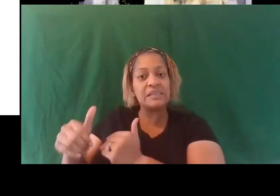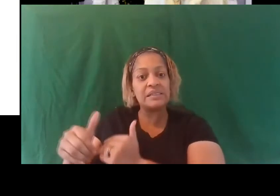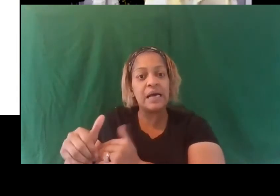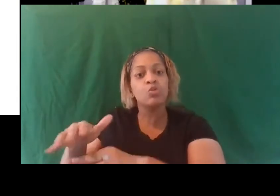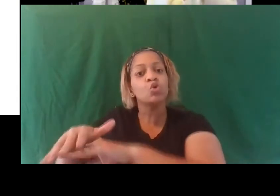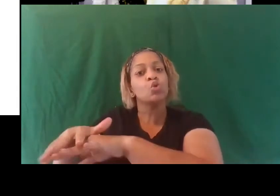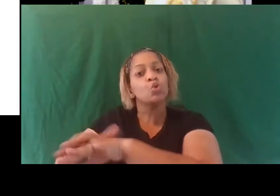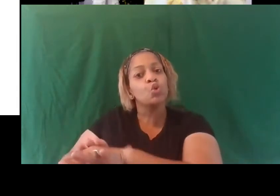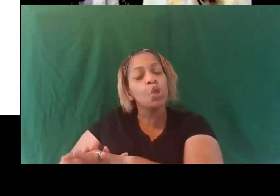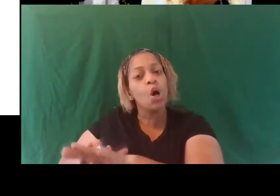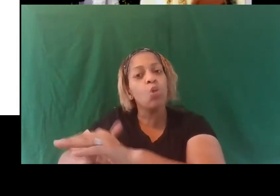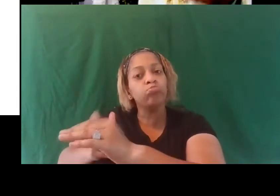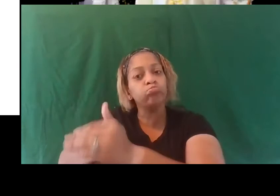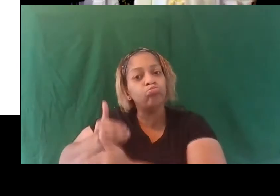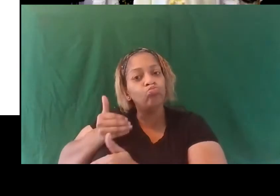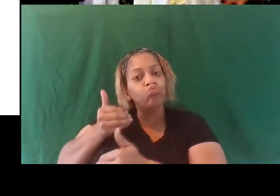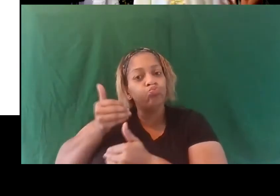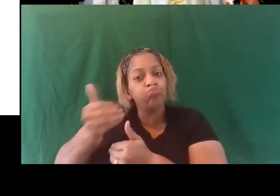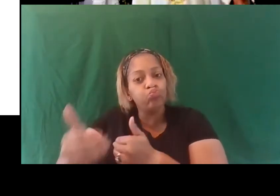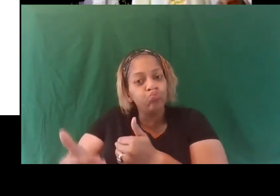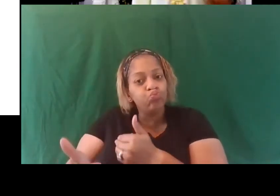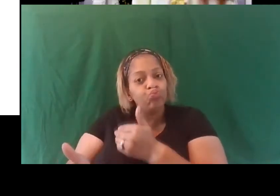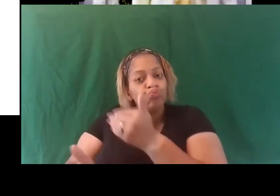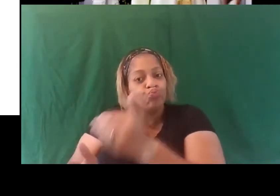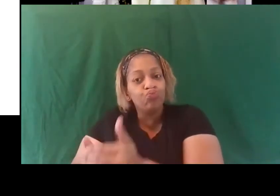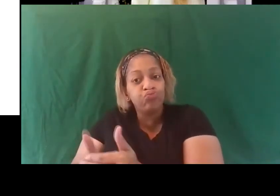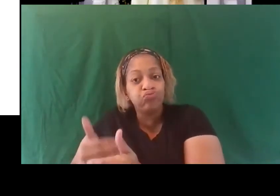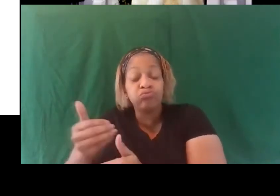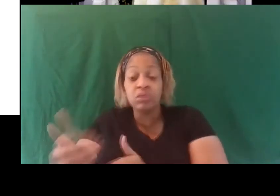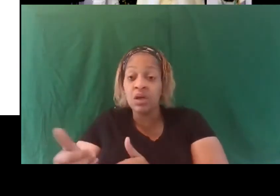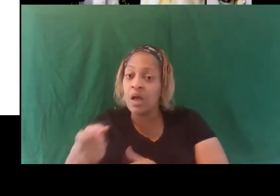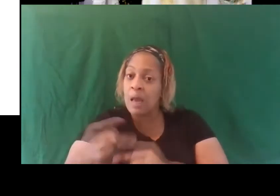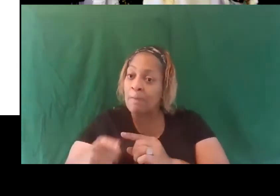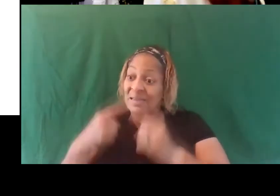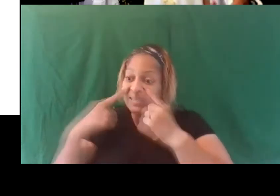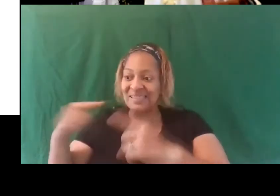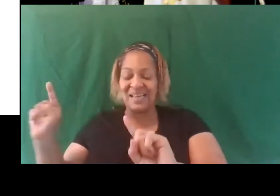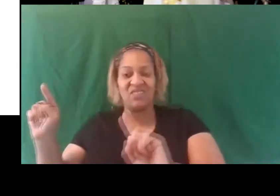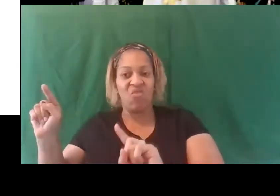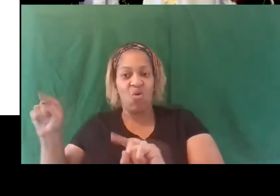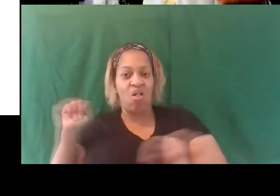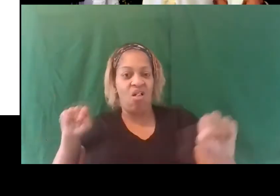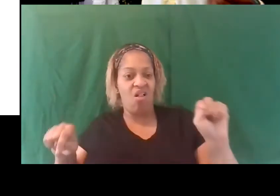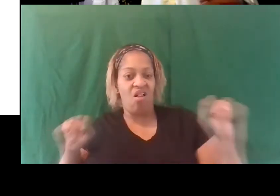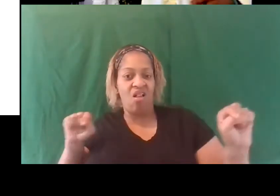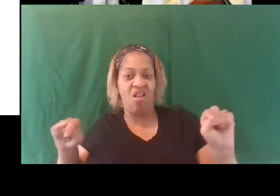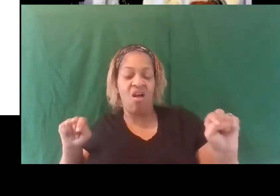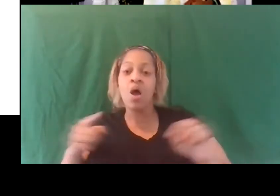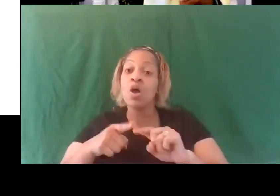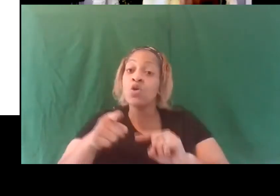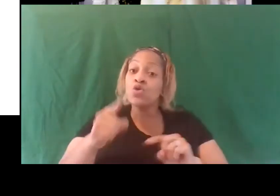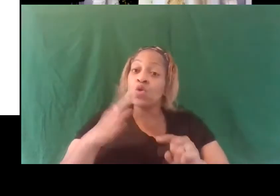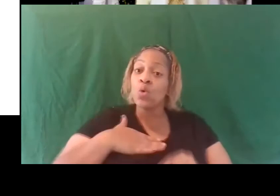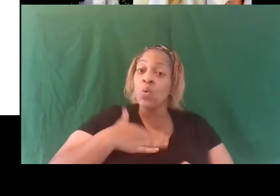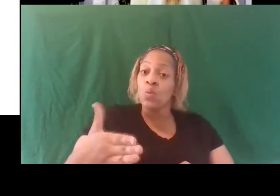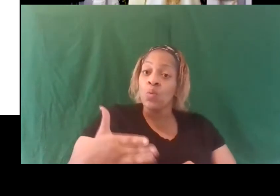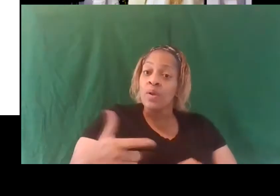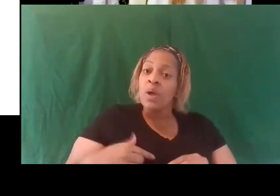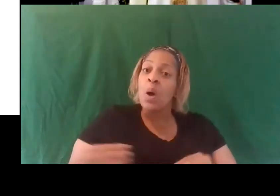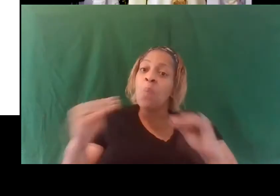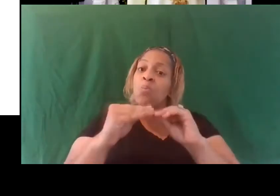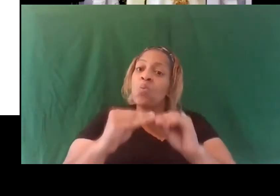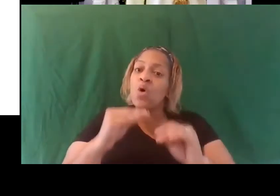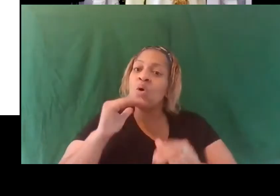willing to traverse more steps? Are you willing to pray more often during the day? Are you willing